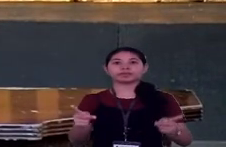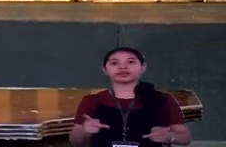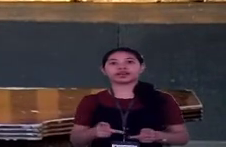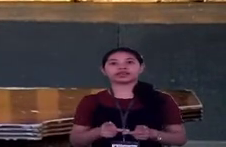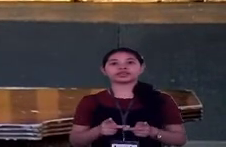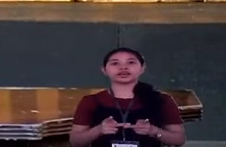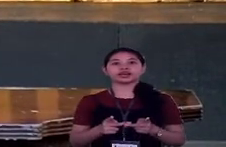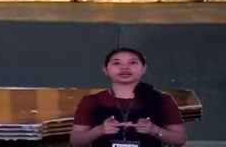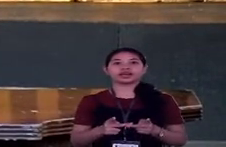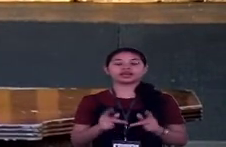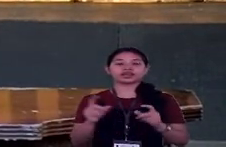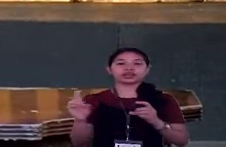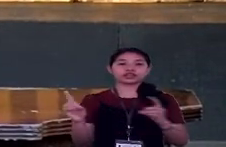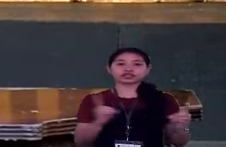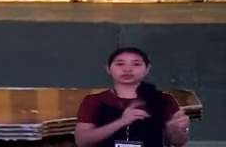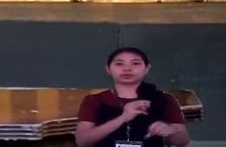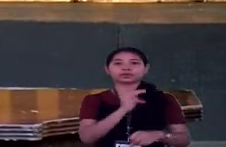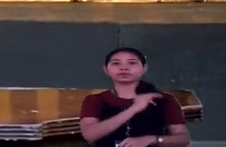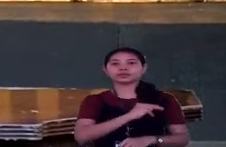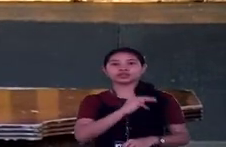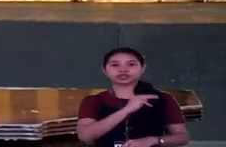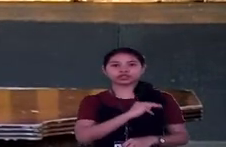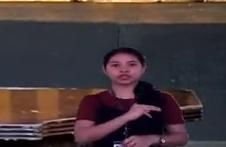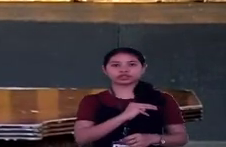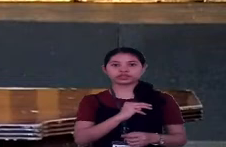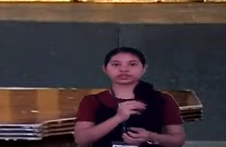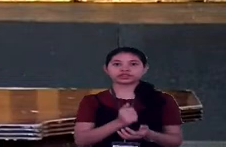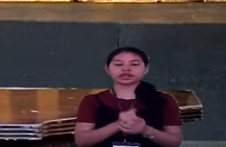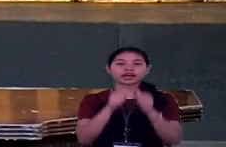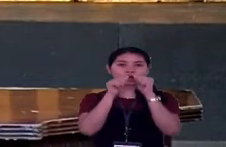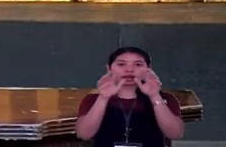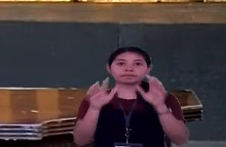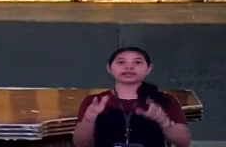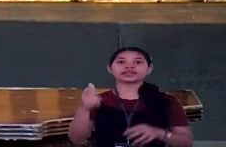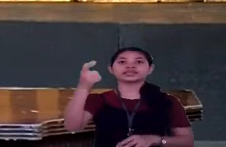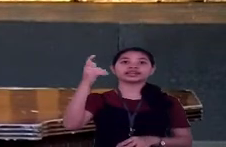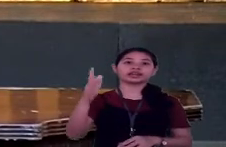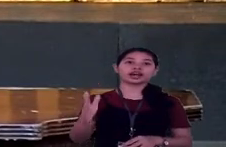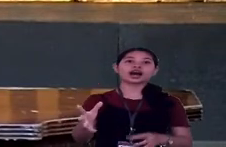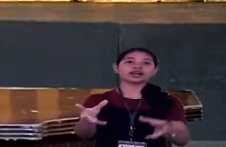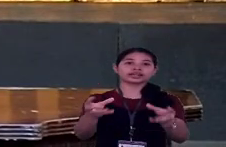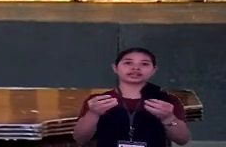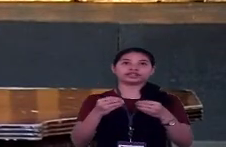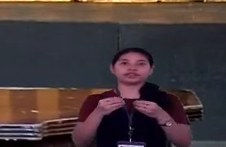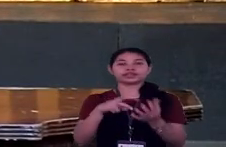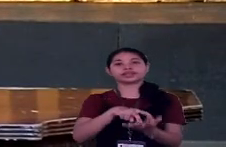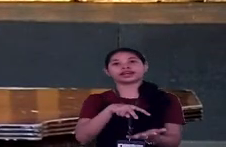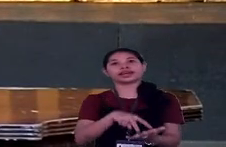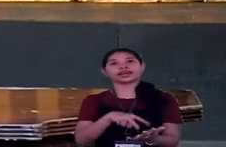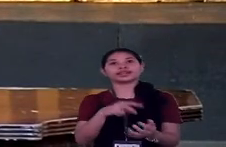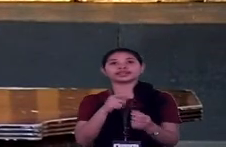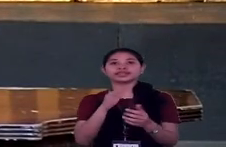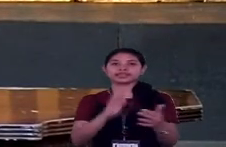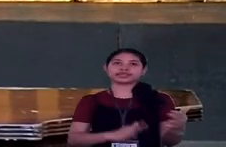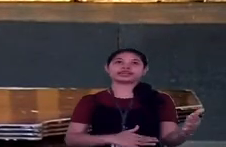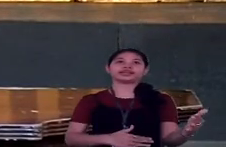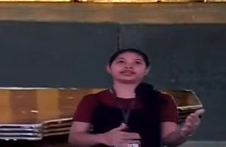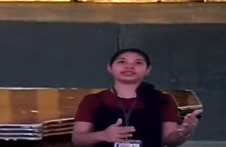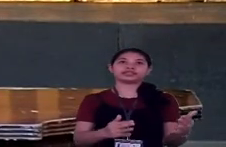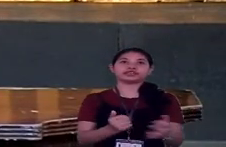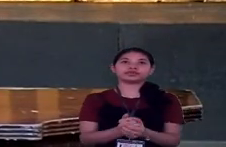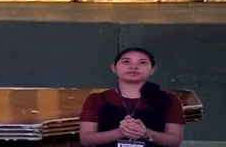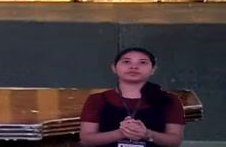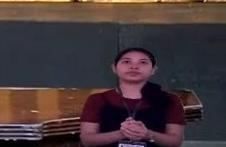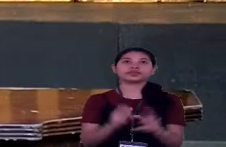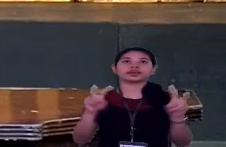world are going to other countries as well. So this is a blessing that God has given to us. Amen. Let's all stand up, please. We'll sing one song.